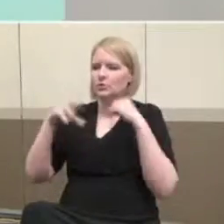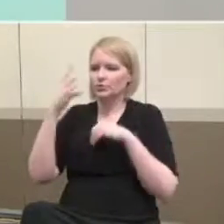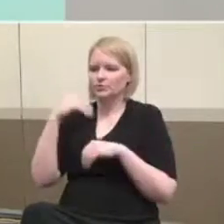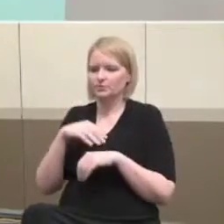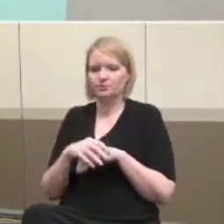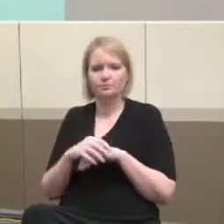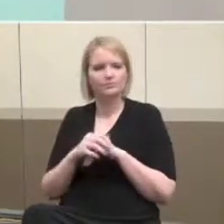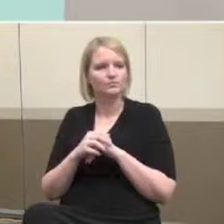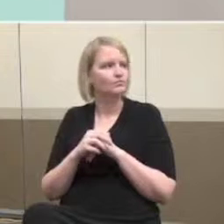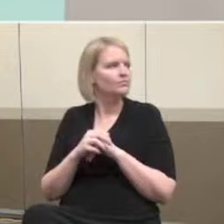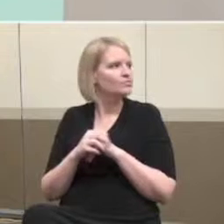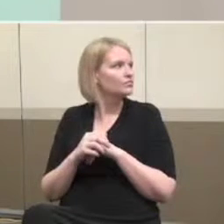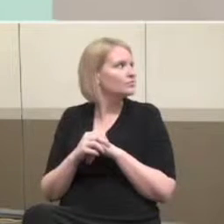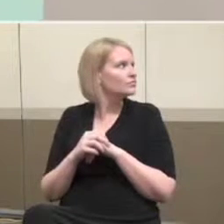experience.